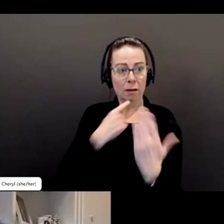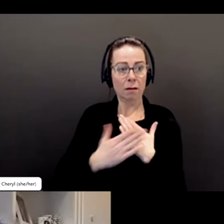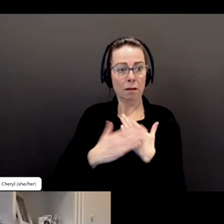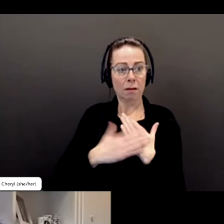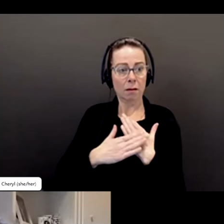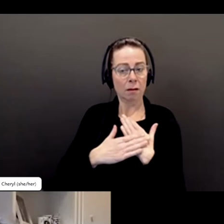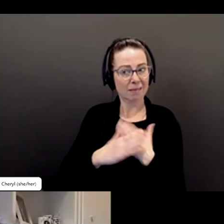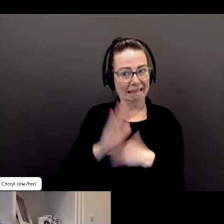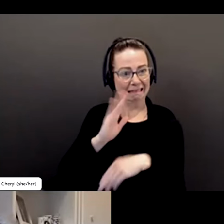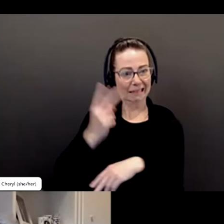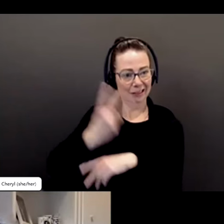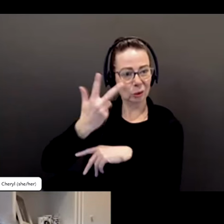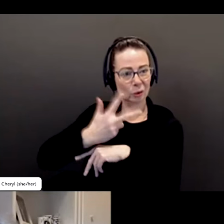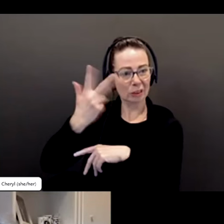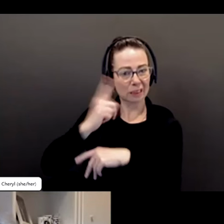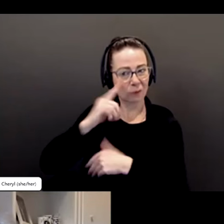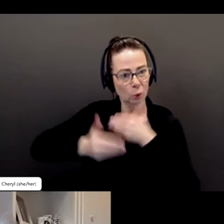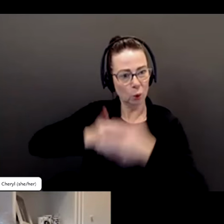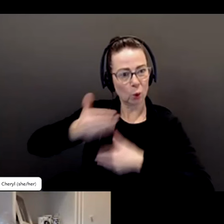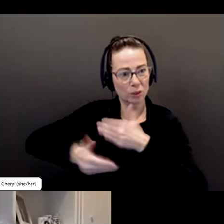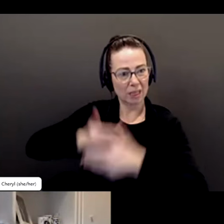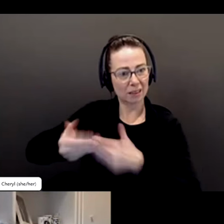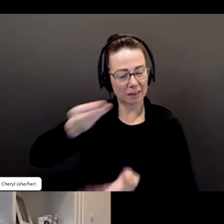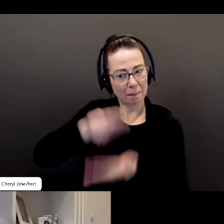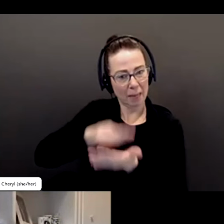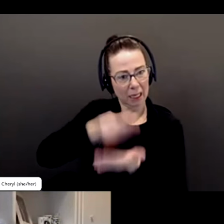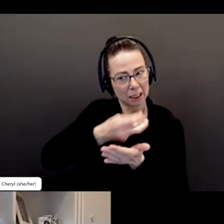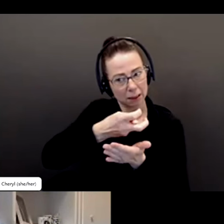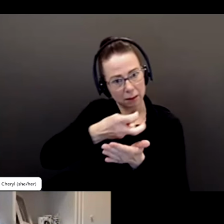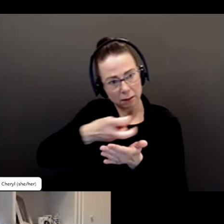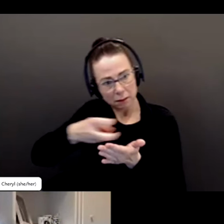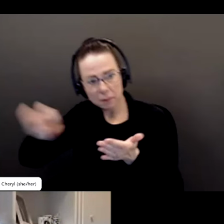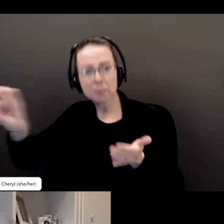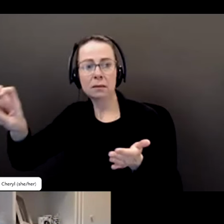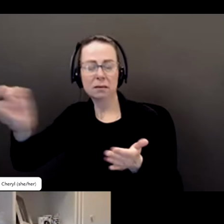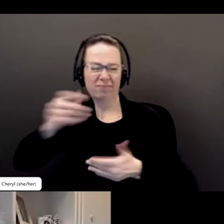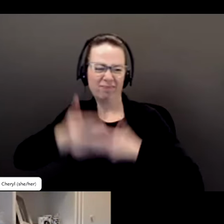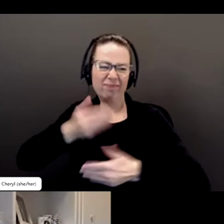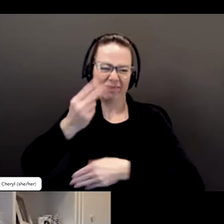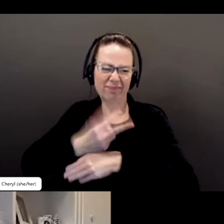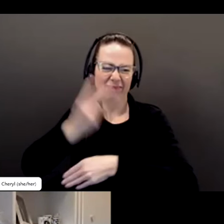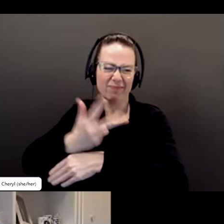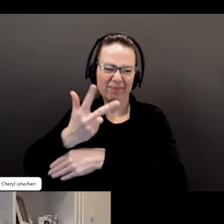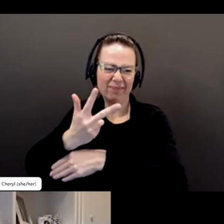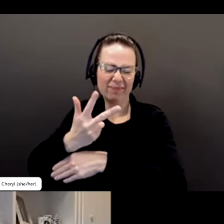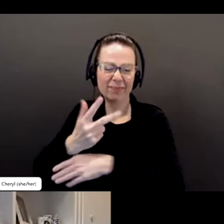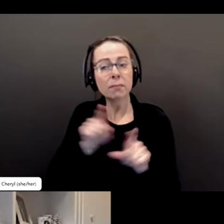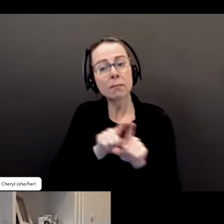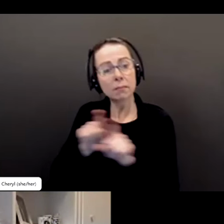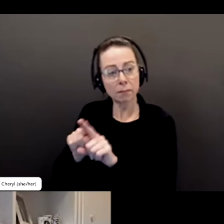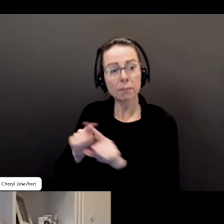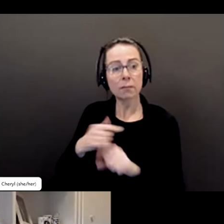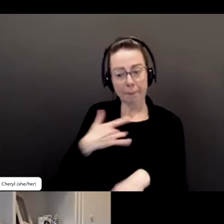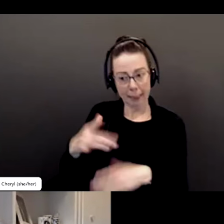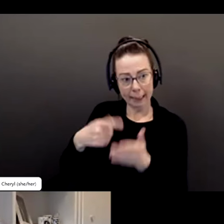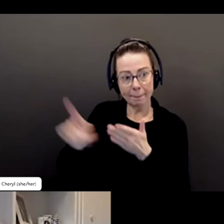going to take that long. So that does occur. I know personally, yeah. We also get every transaction, we get emails in our email box. So just